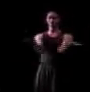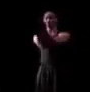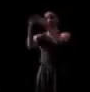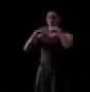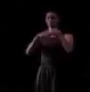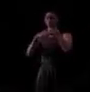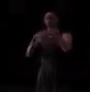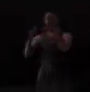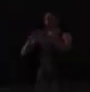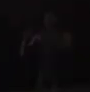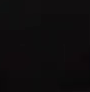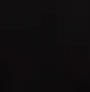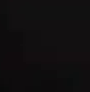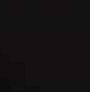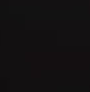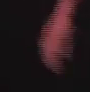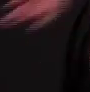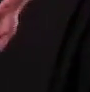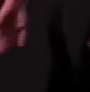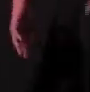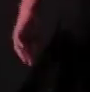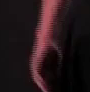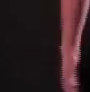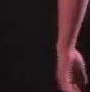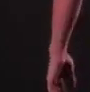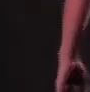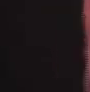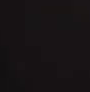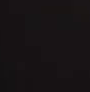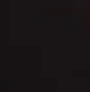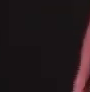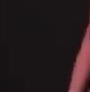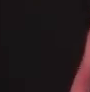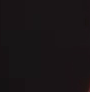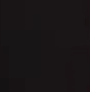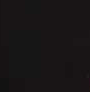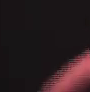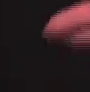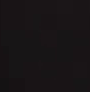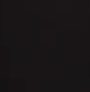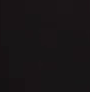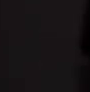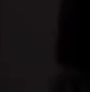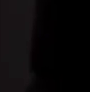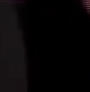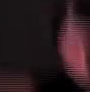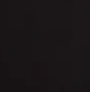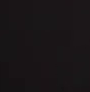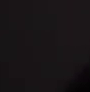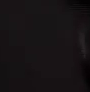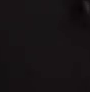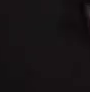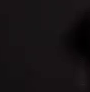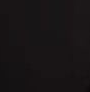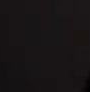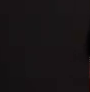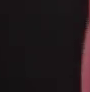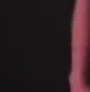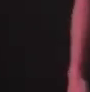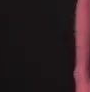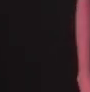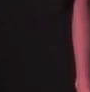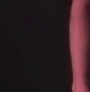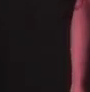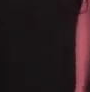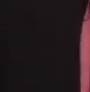struck down similar laws across the nation. The Loving versus Virginia decision overturned long-standing